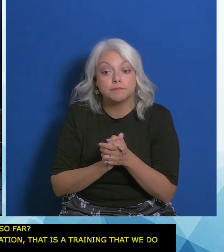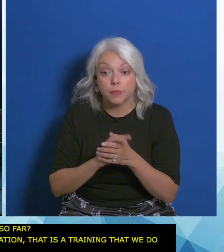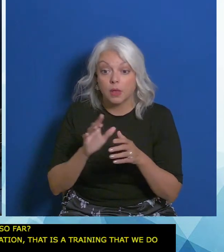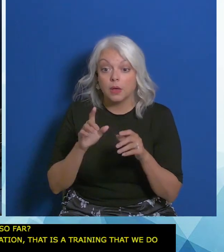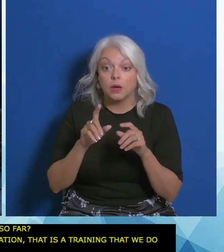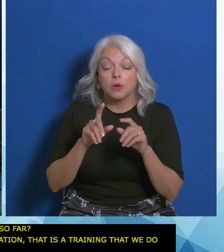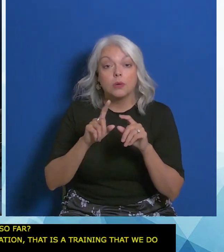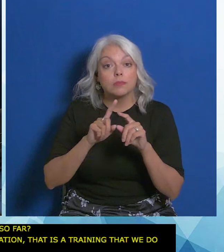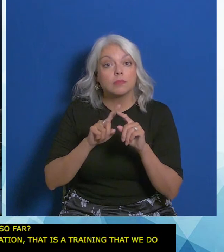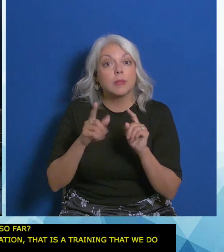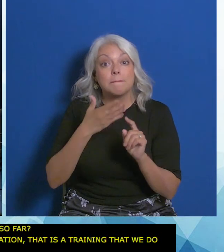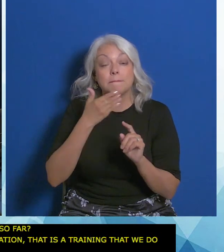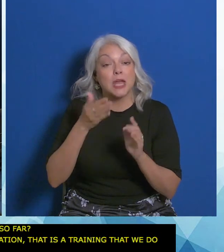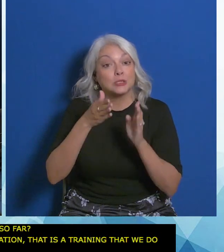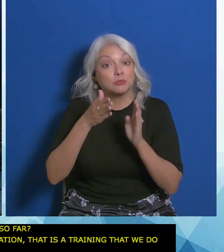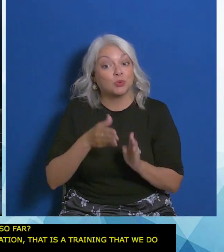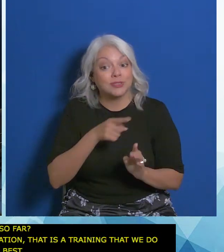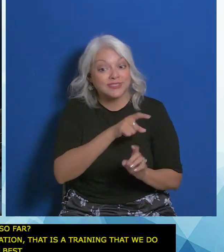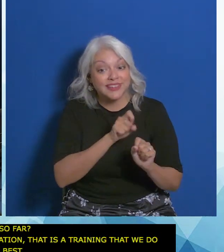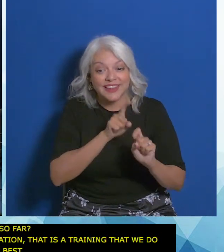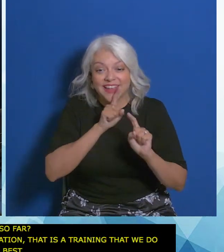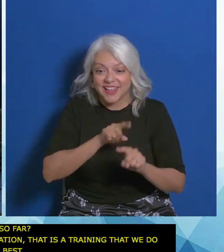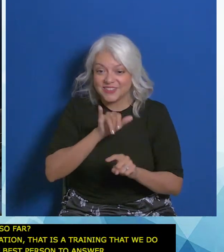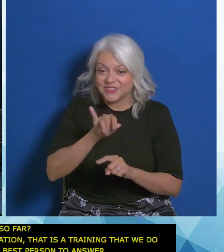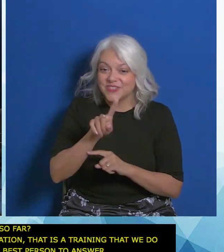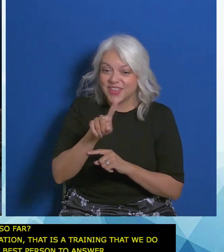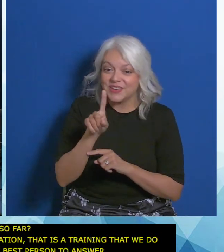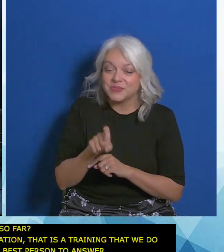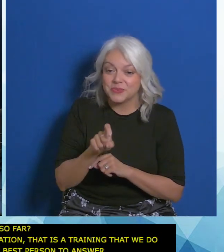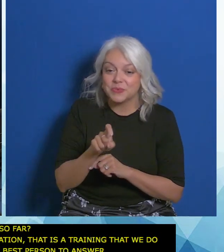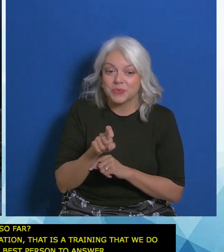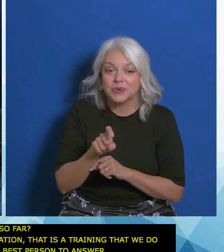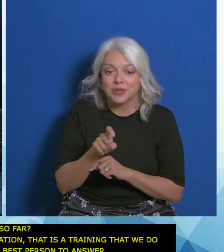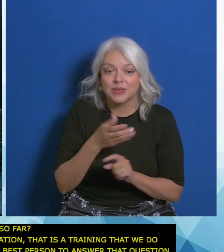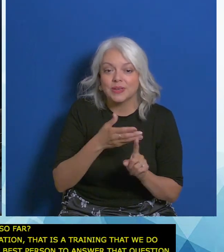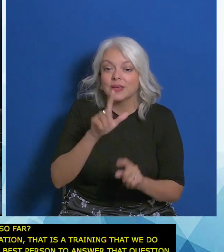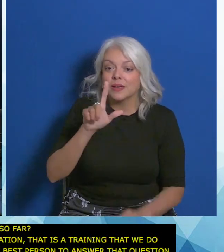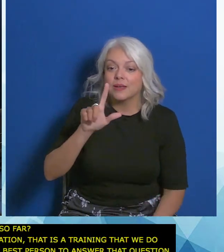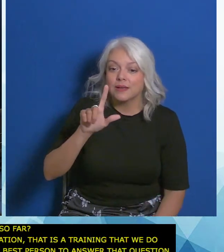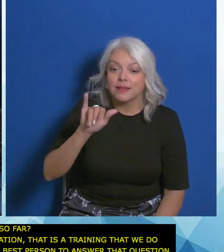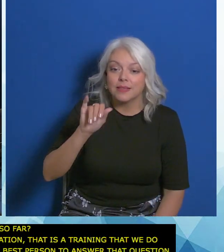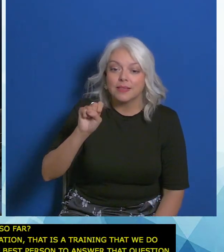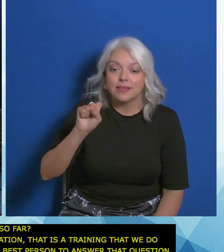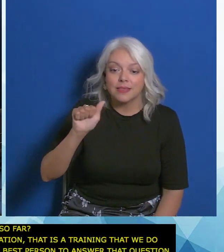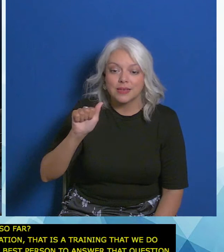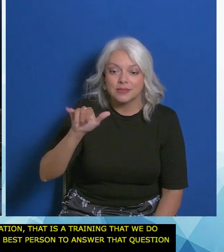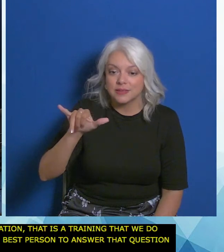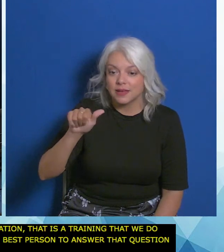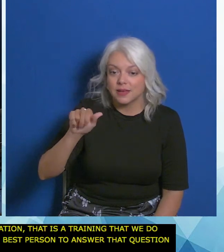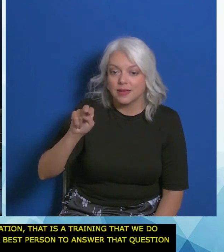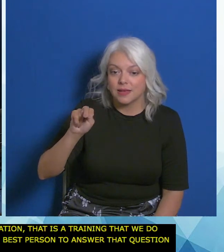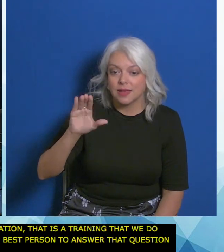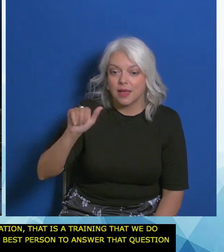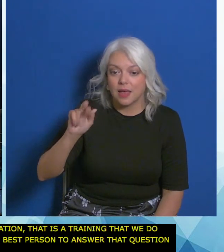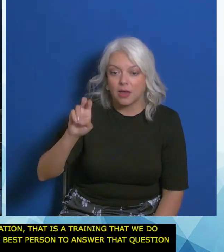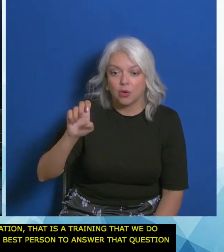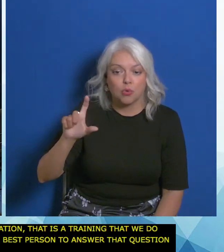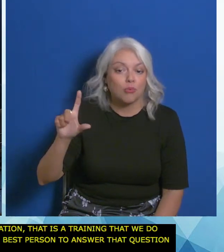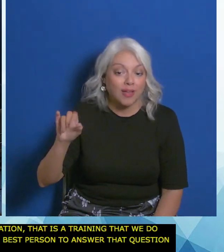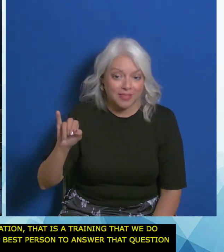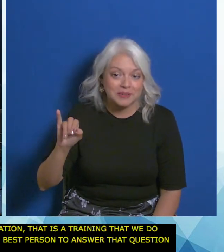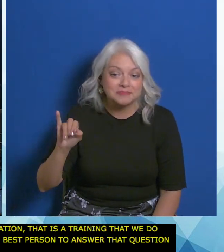But the best person to answer that question would be Lisa Yancarelli.